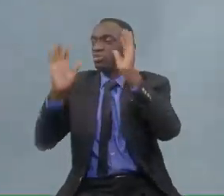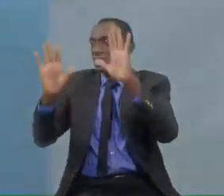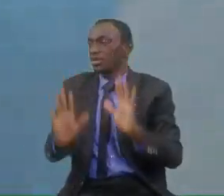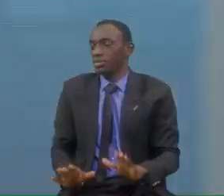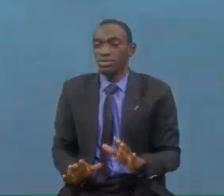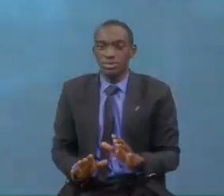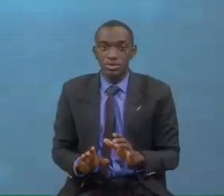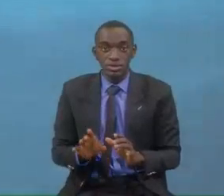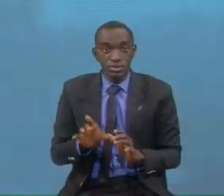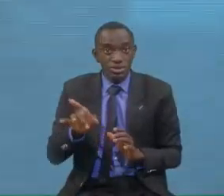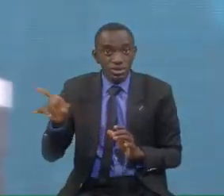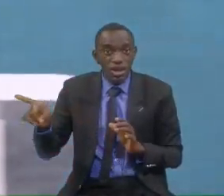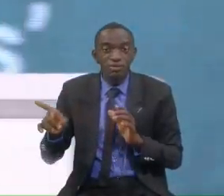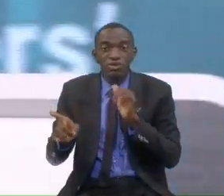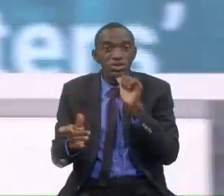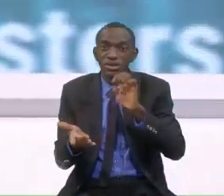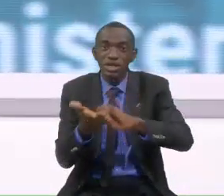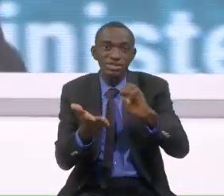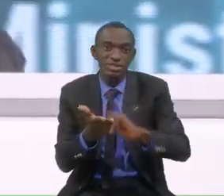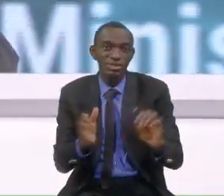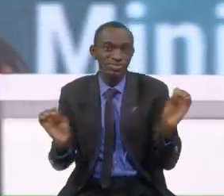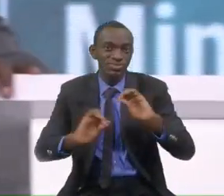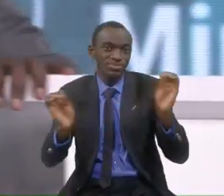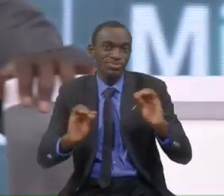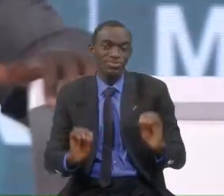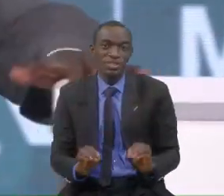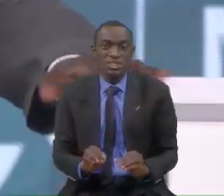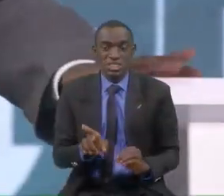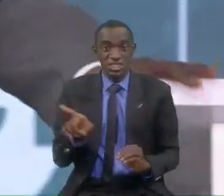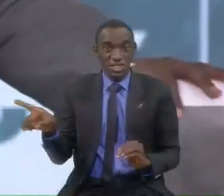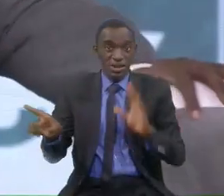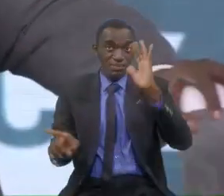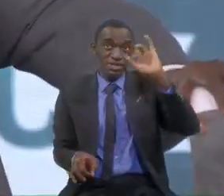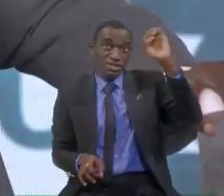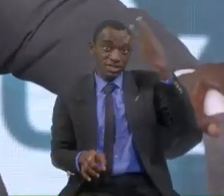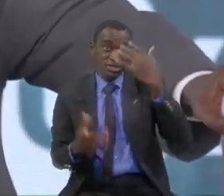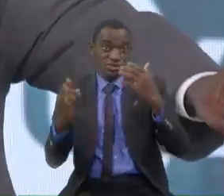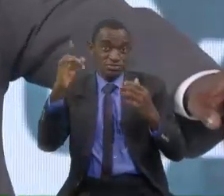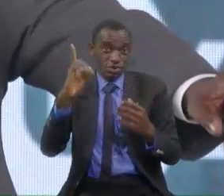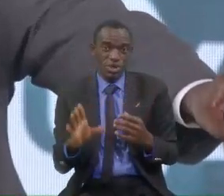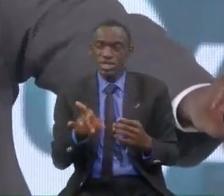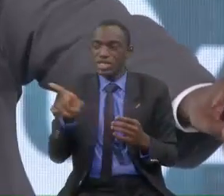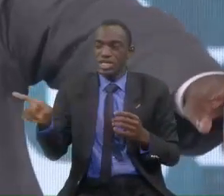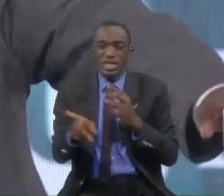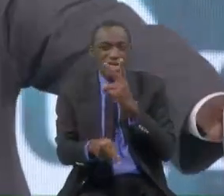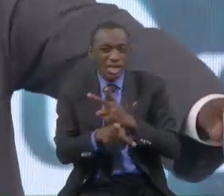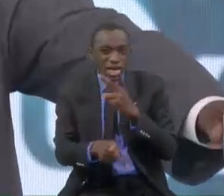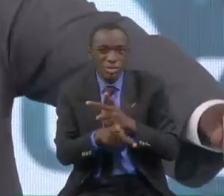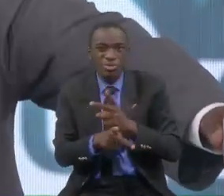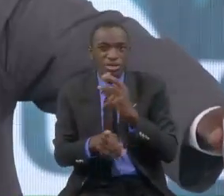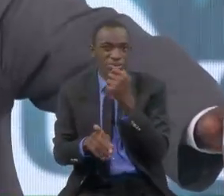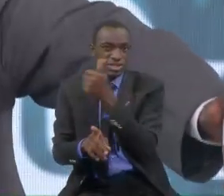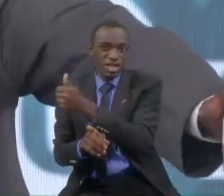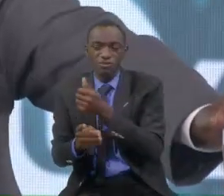say that. By the grace of God, I kept myself nourished by the Holy Ghost. You've